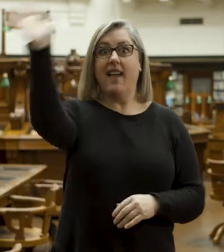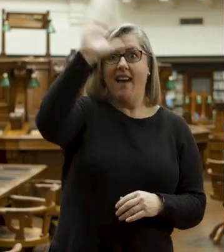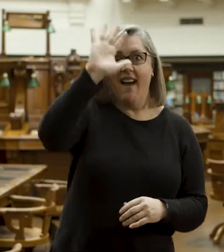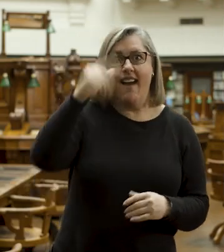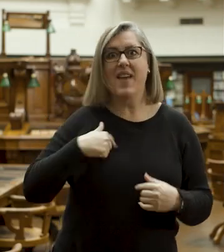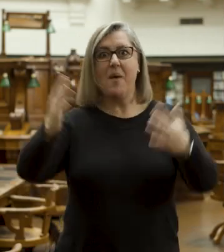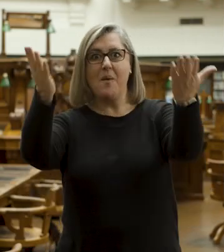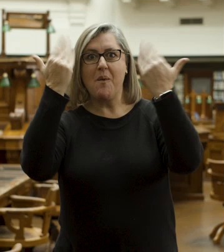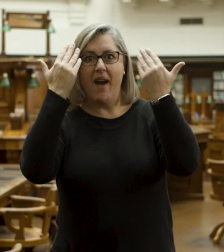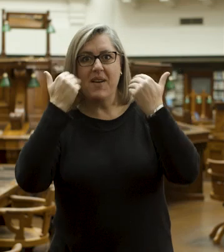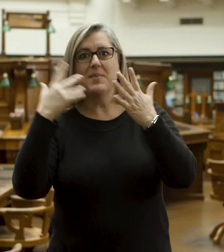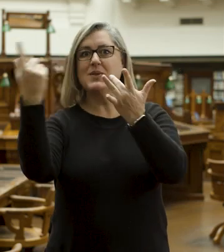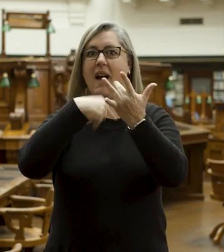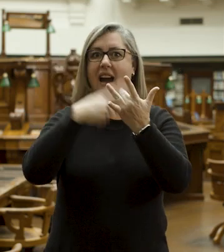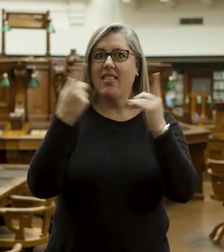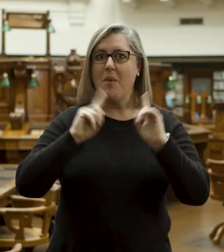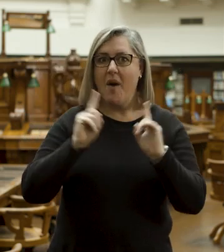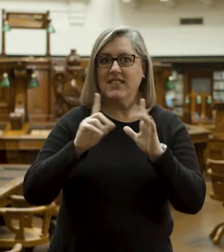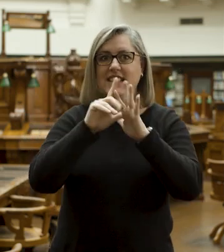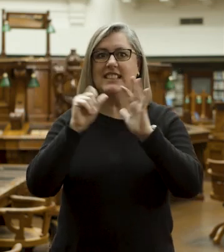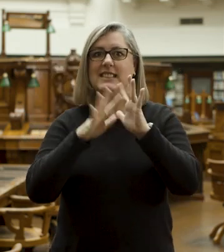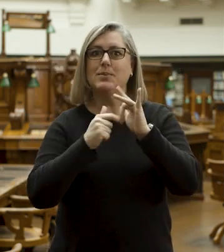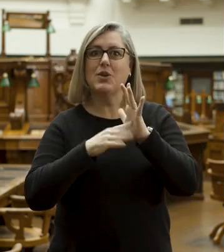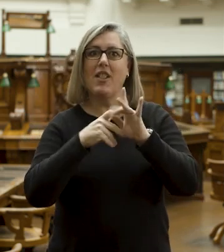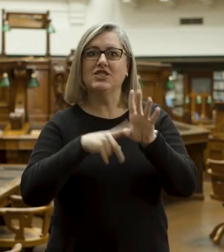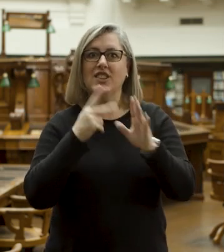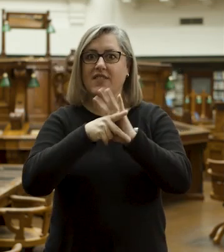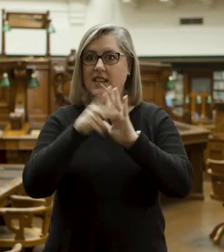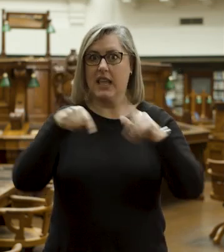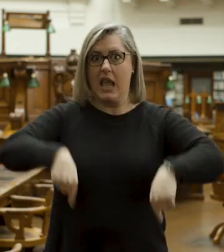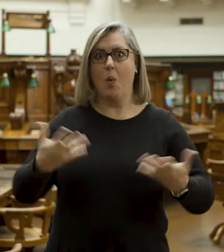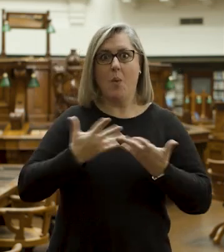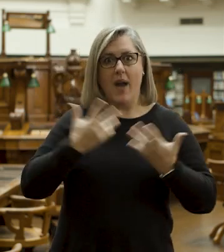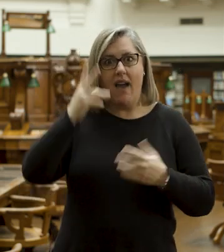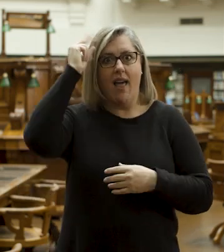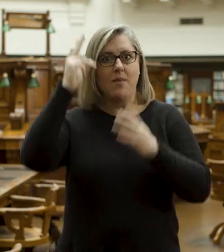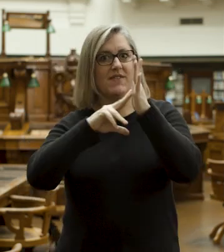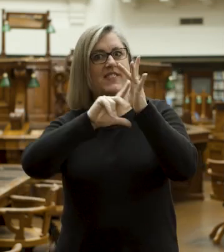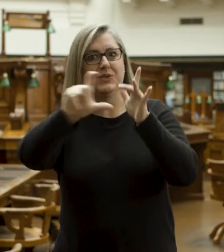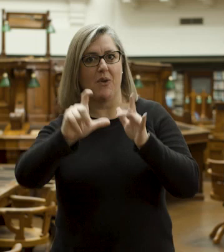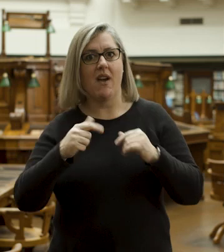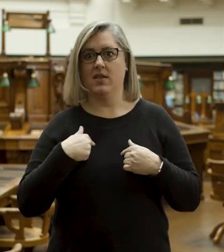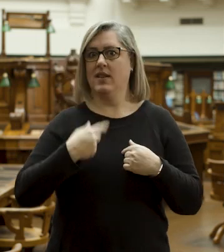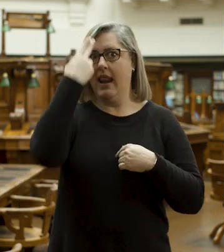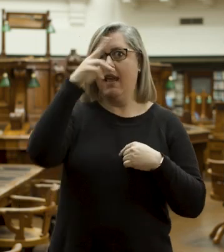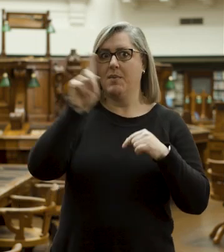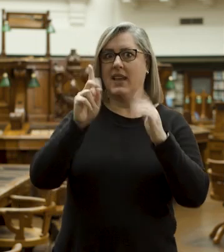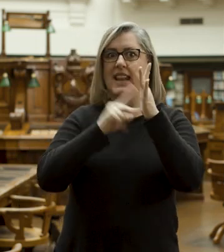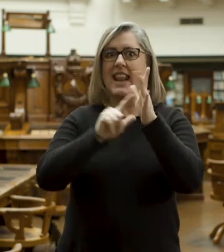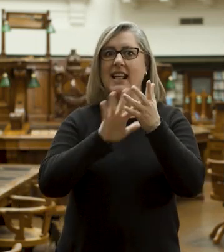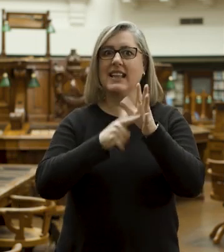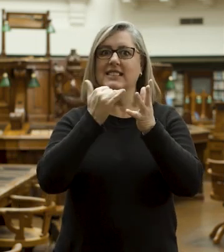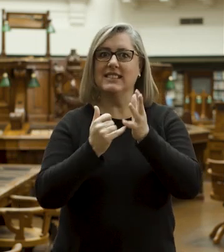Hello and welcome to another Deceptology video here at State Library Victoria. My name is Nicholas J.